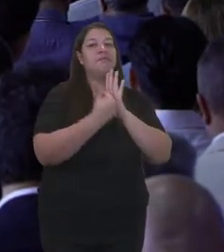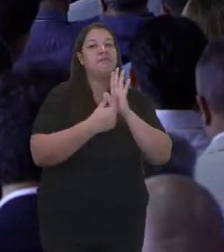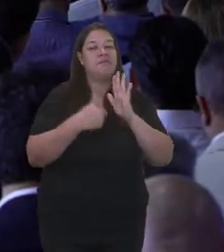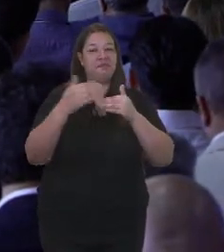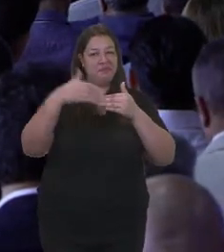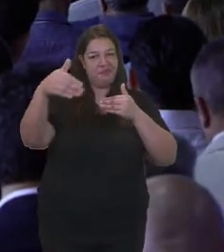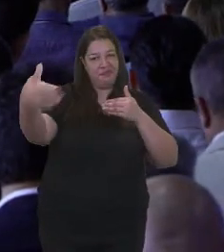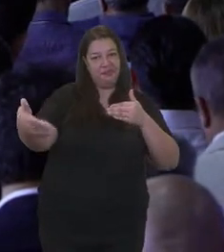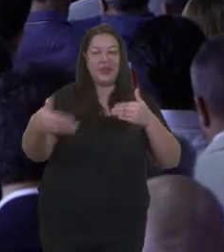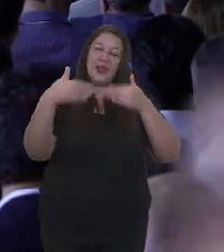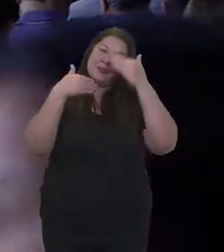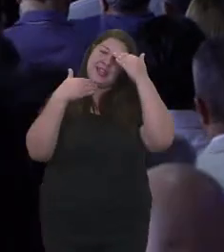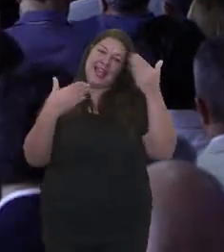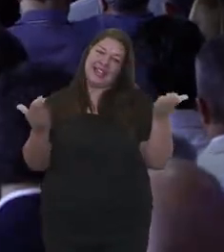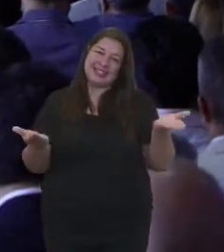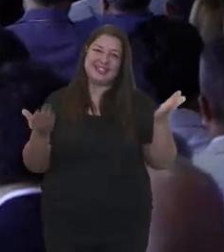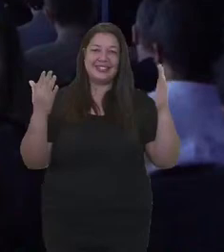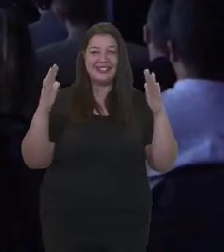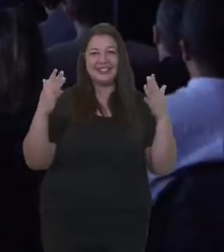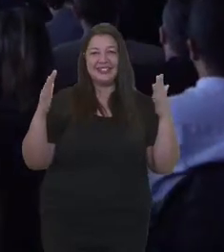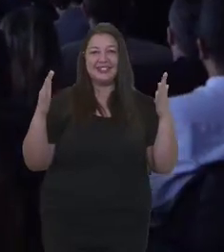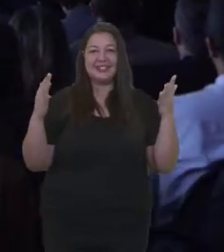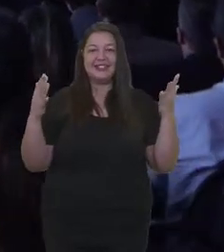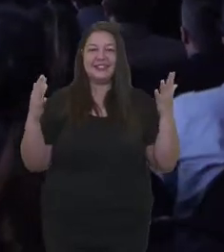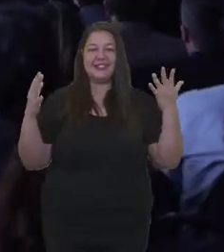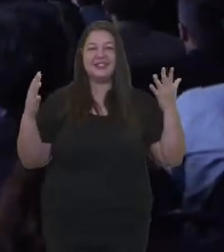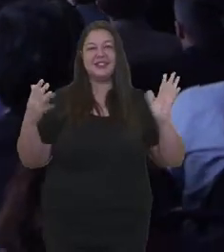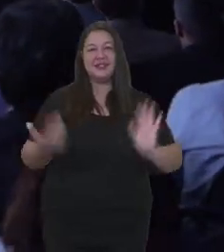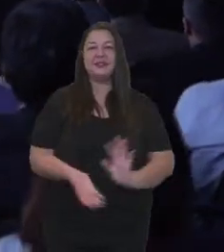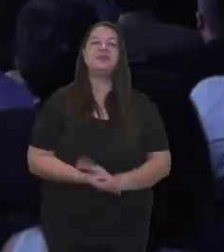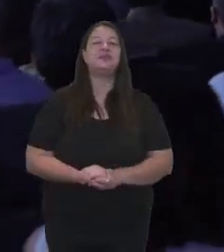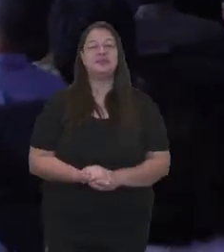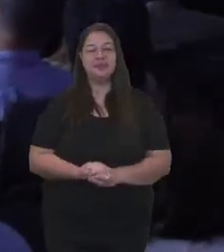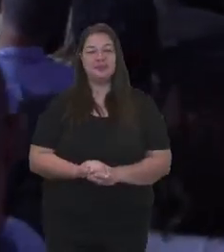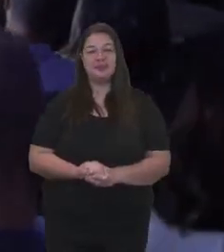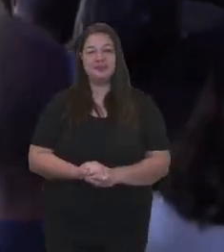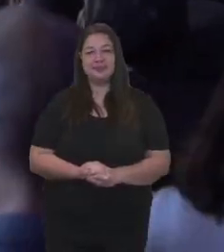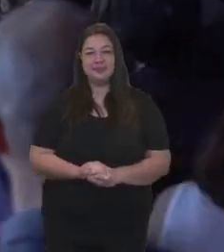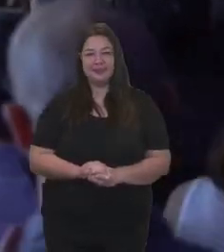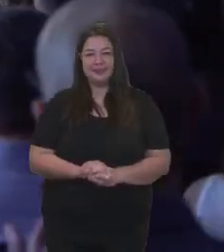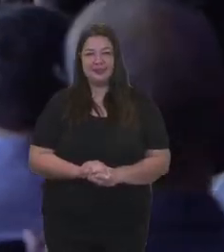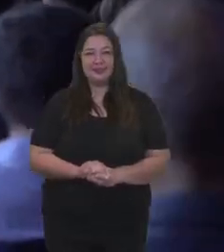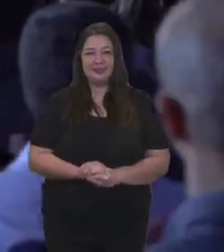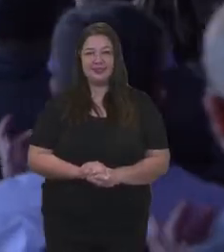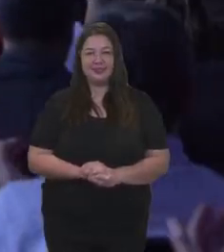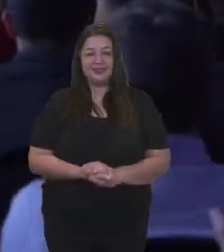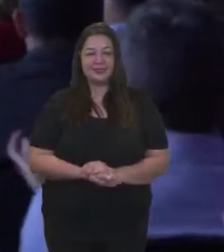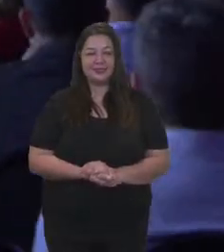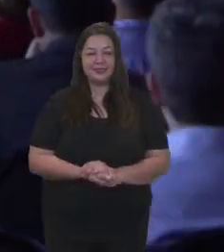to prepare for the next weeks. Thank you all.